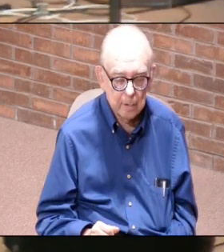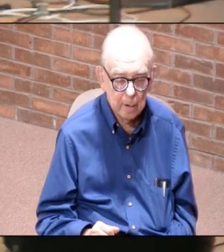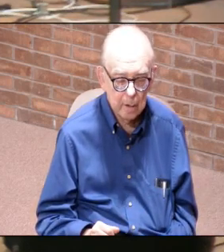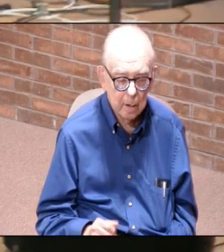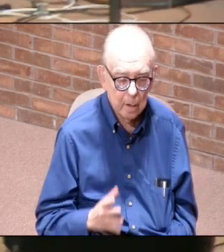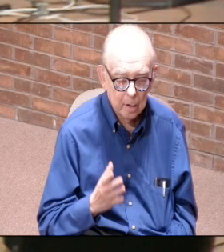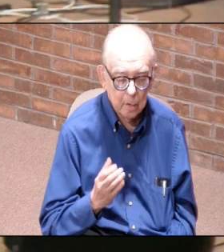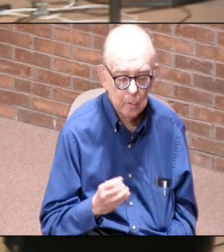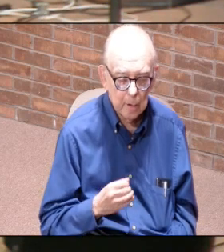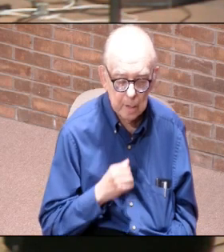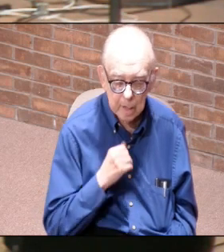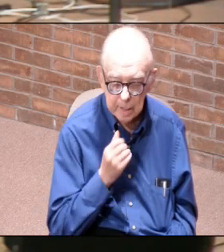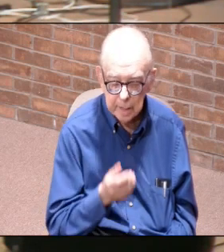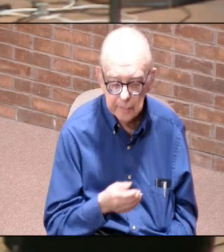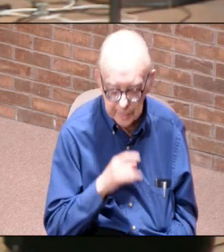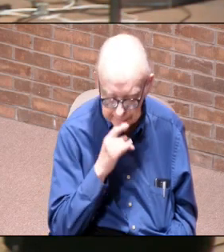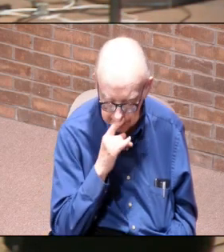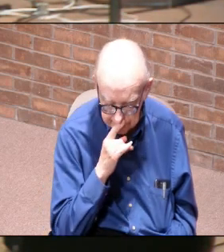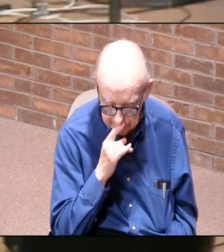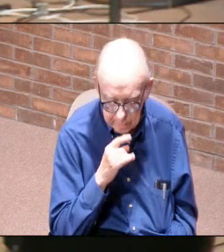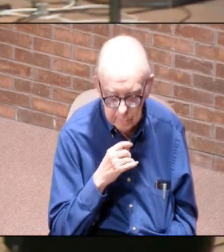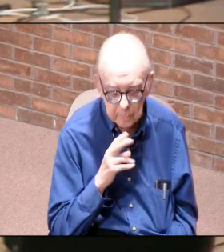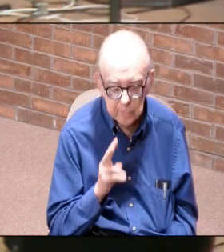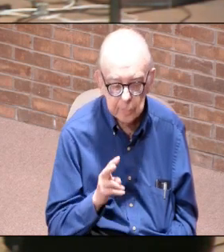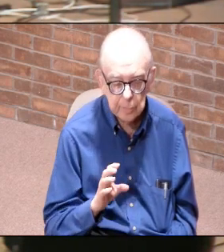Why not give them the $200?